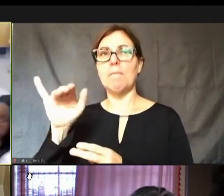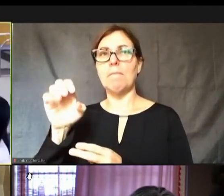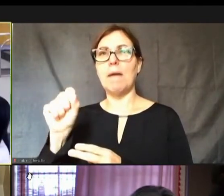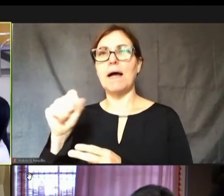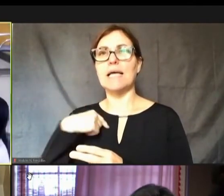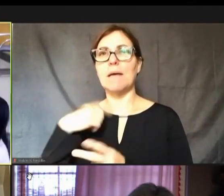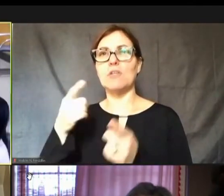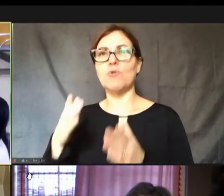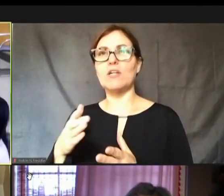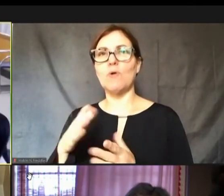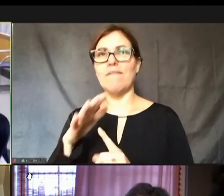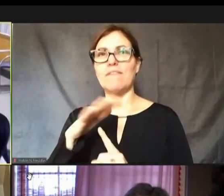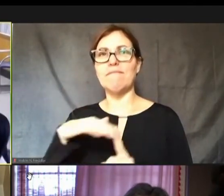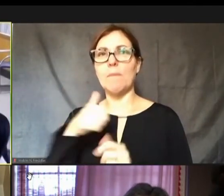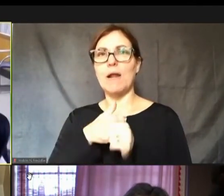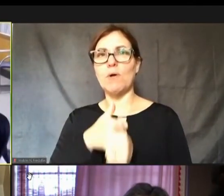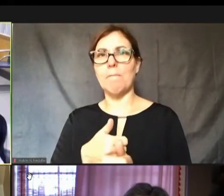Compliance.